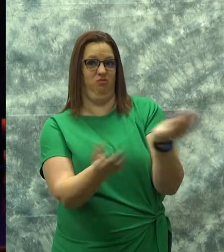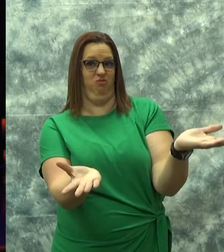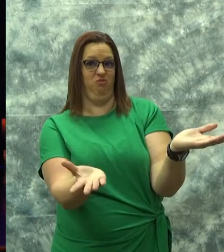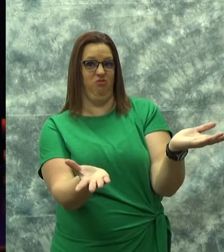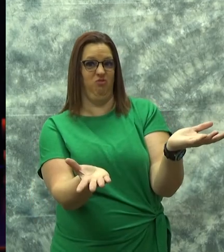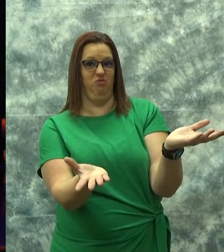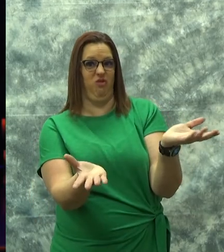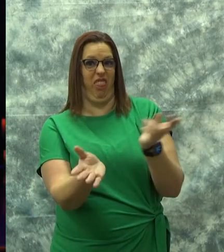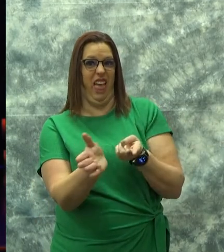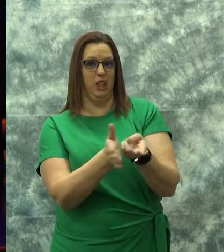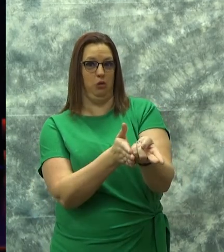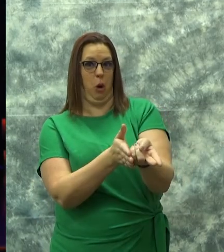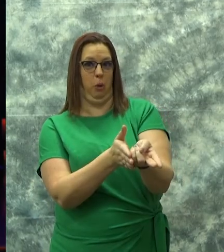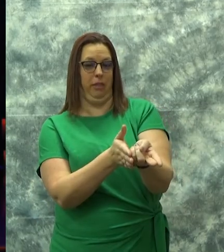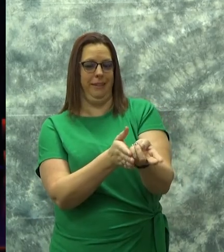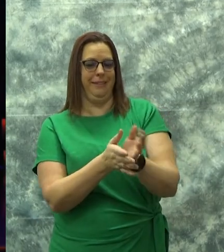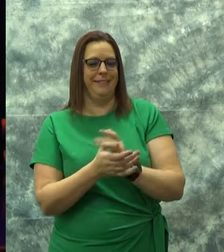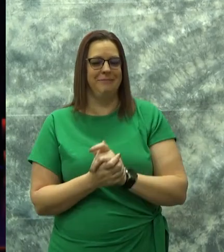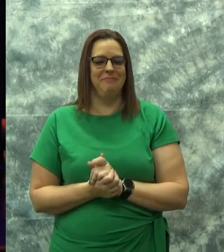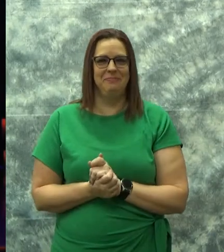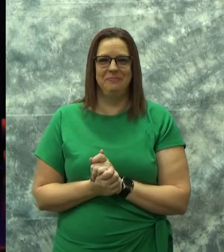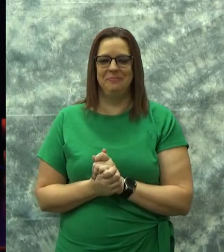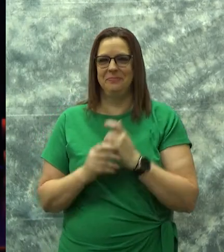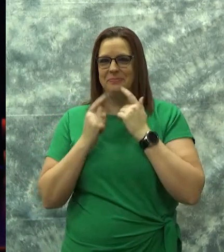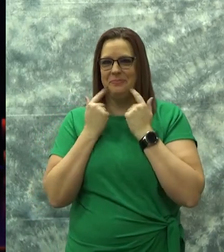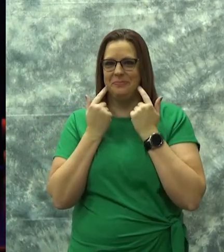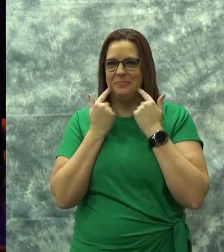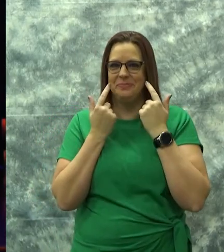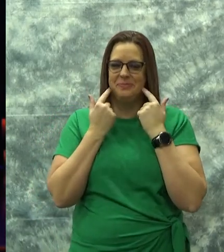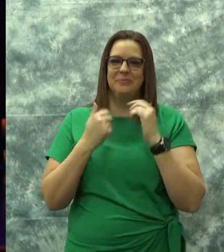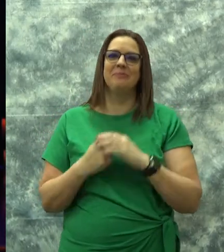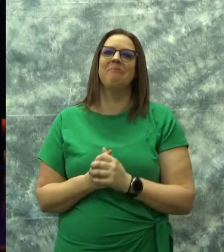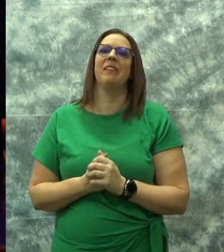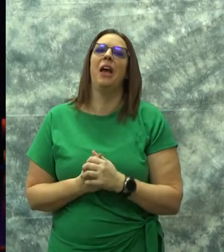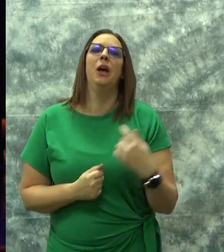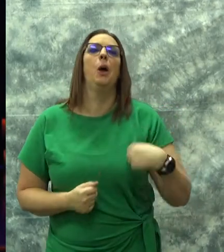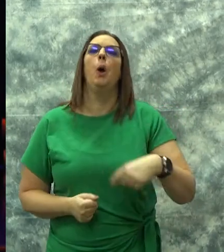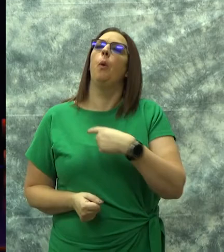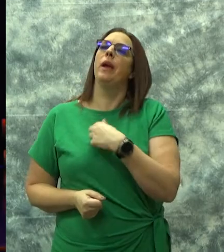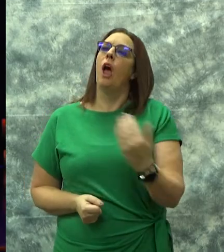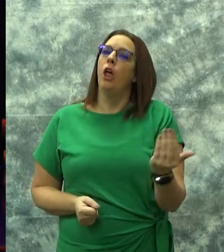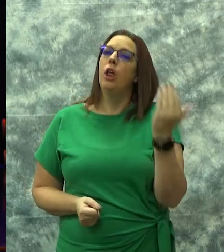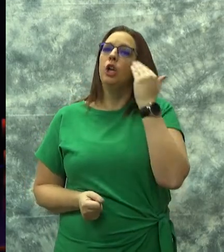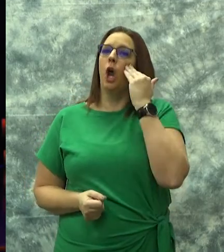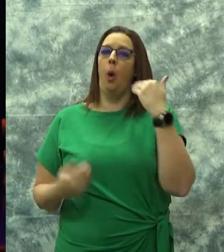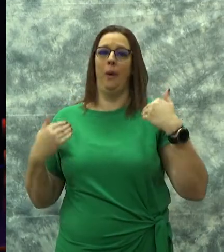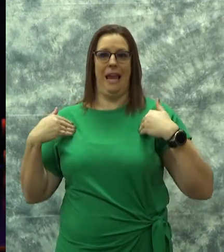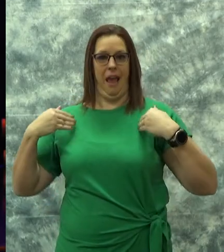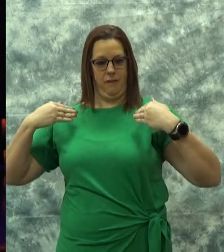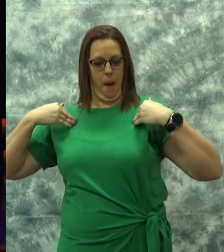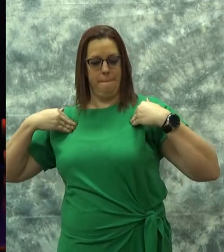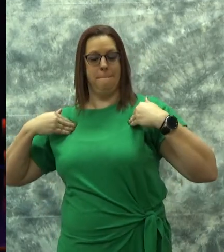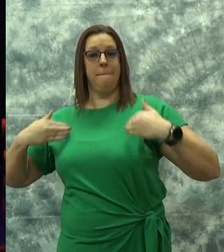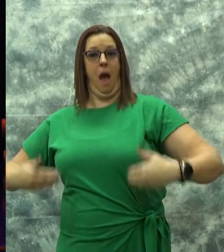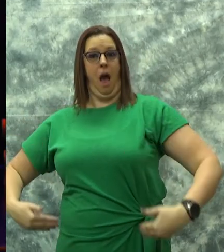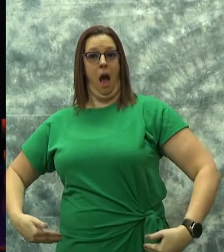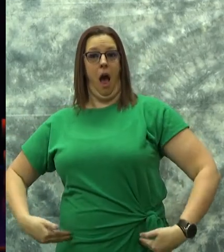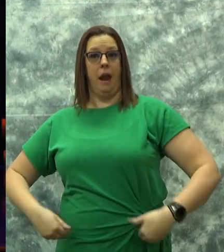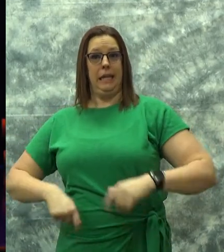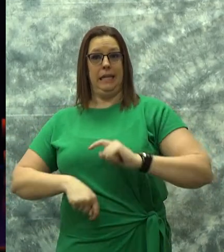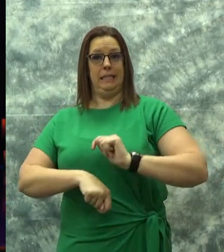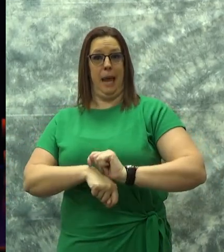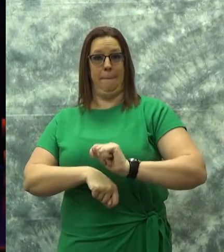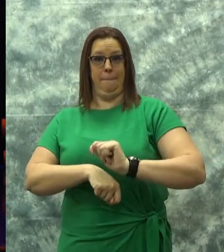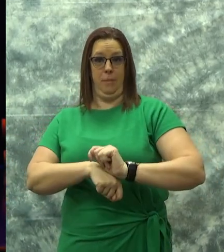one to reveal that truth. And so we all know that we have these body temples, that